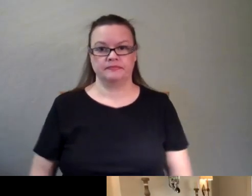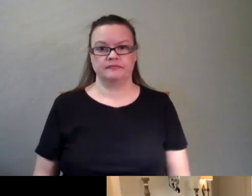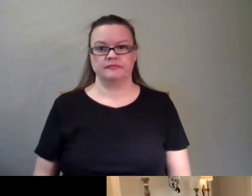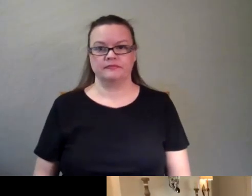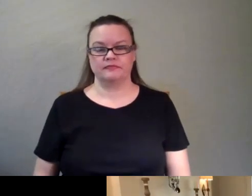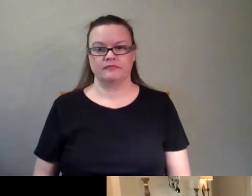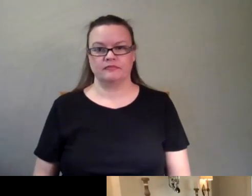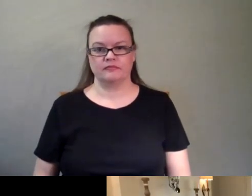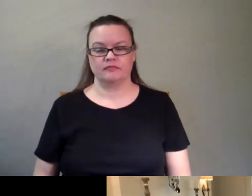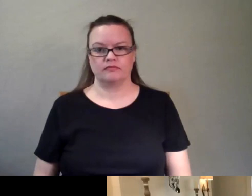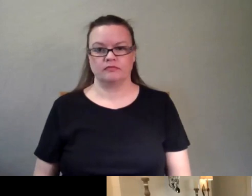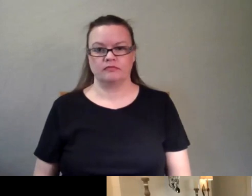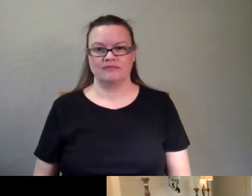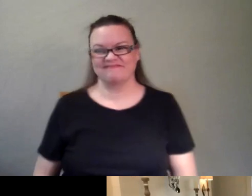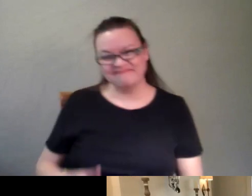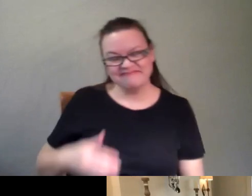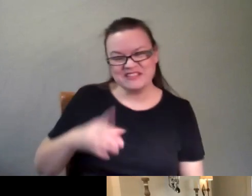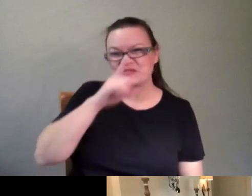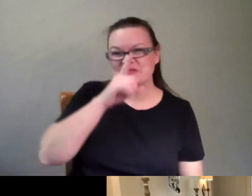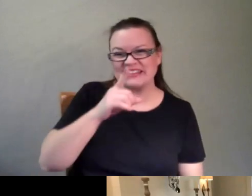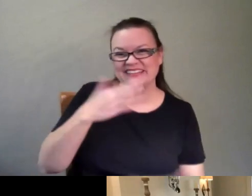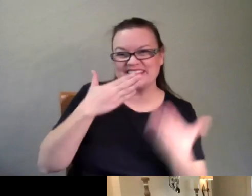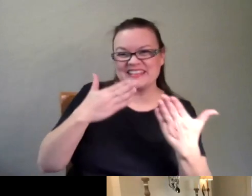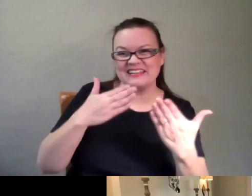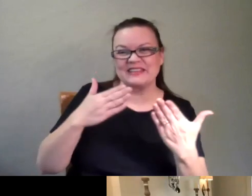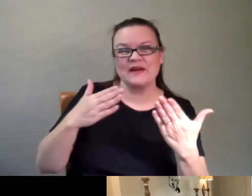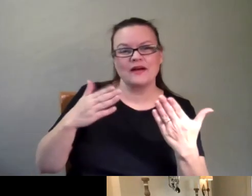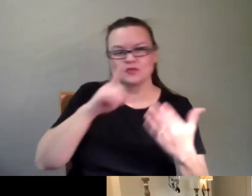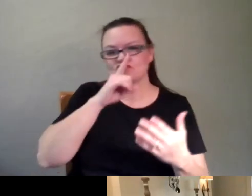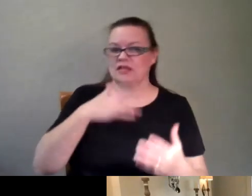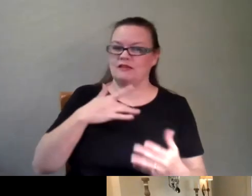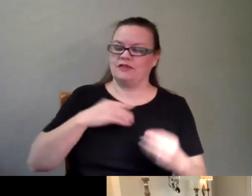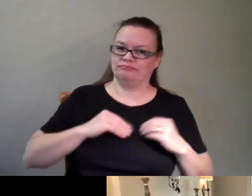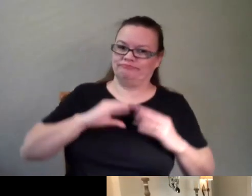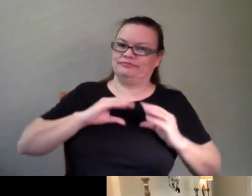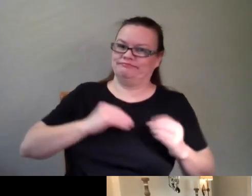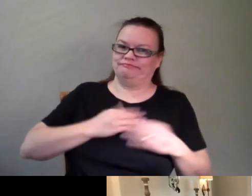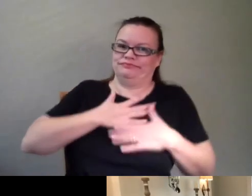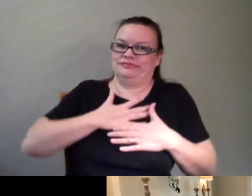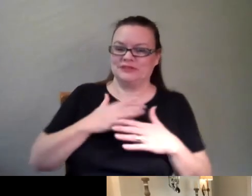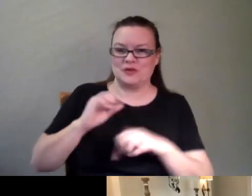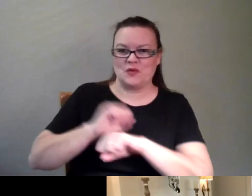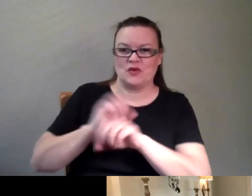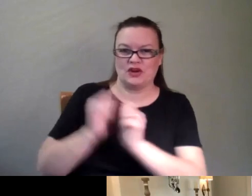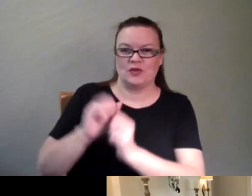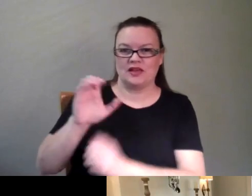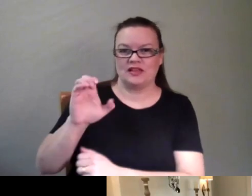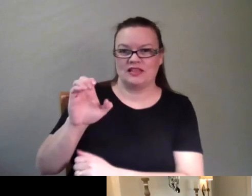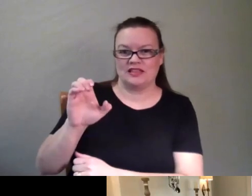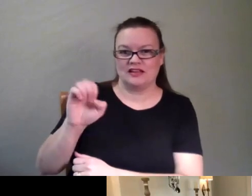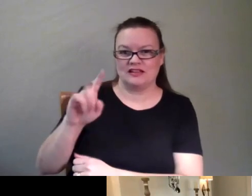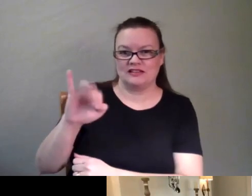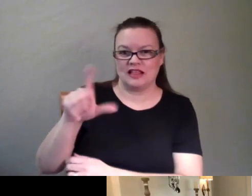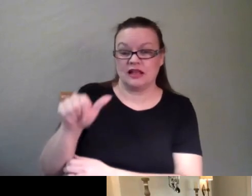to say, it's always a privilege to be with Celinda. Actually, we've been doing the Battleground for 30 years as opposed to 20